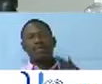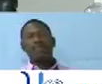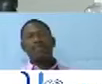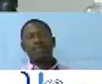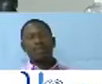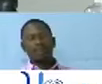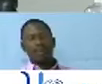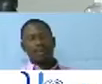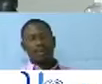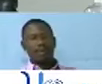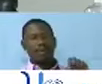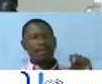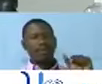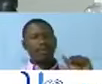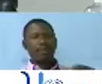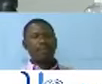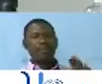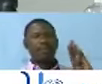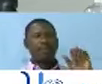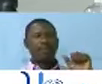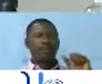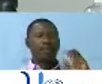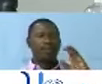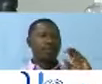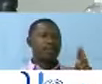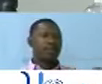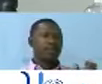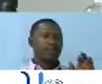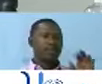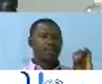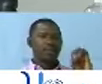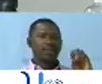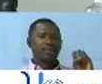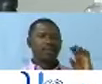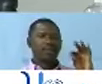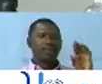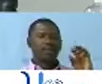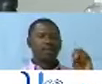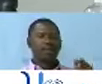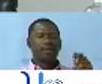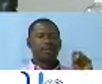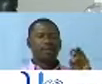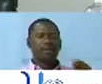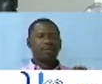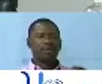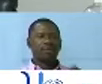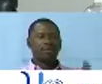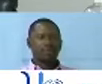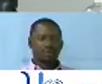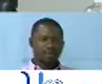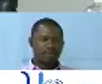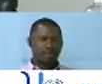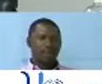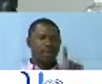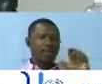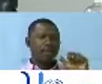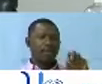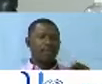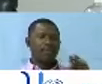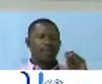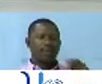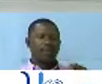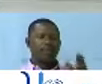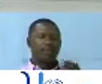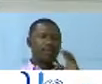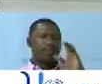Mary Samba Christensen, Lamin Cisse, and Badu Conte, and now Moses Richards. Yeah. So it's becoming a